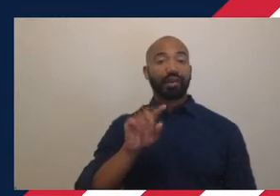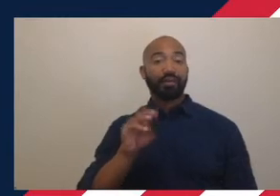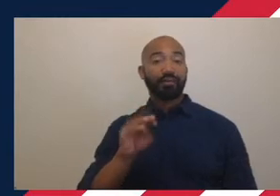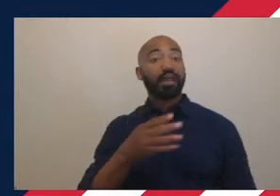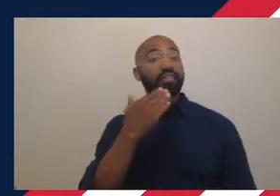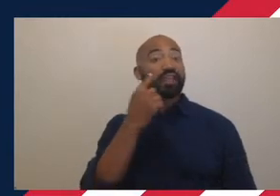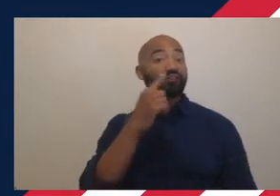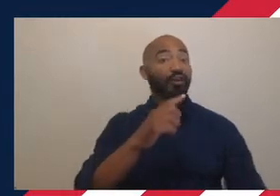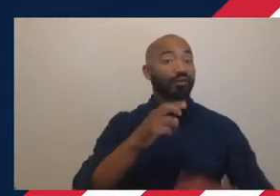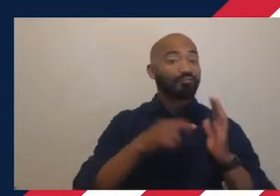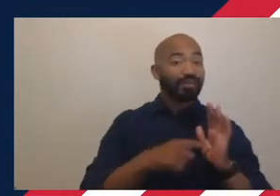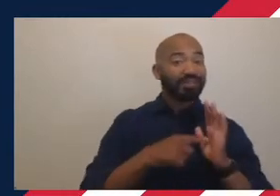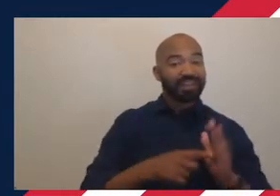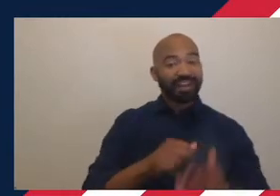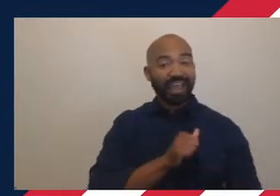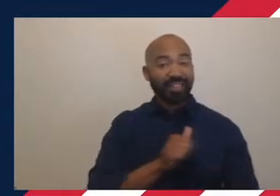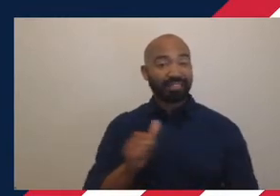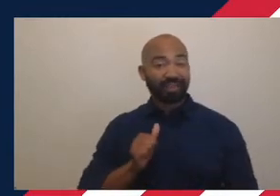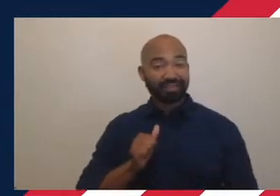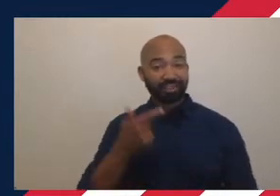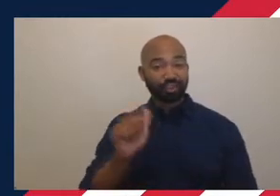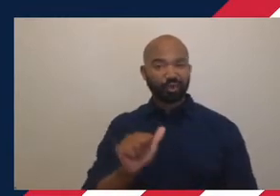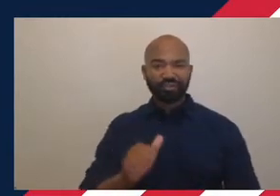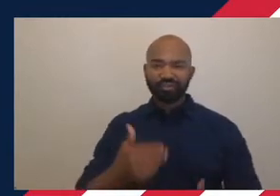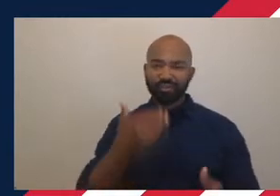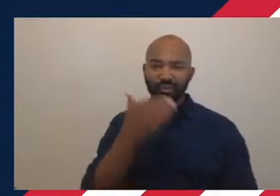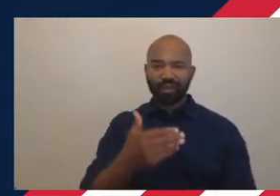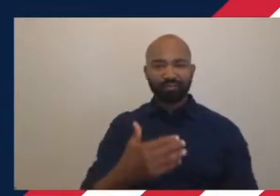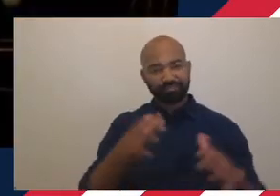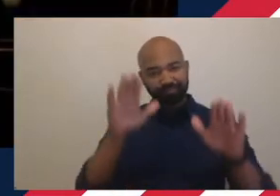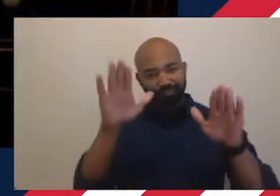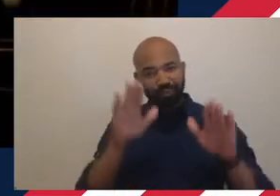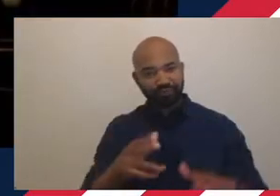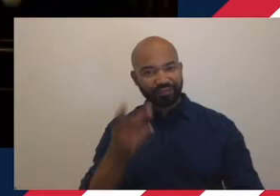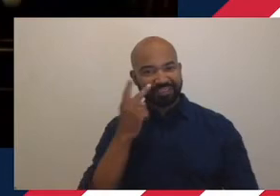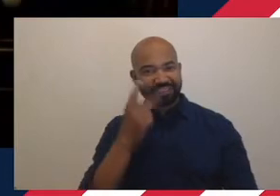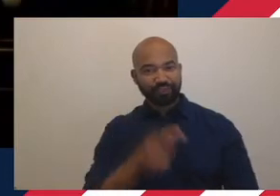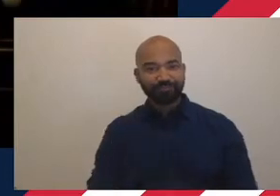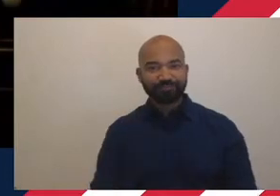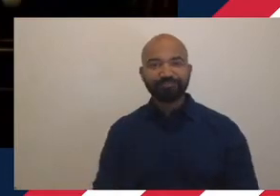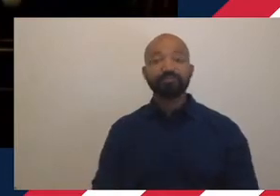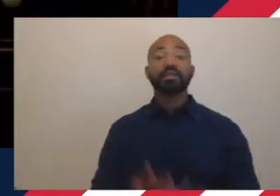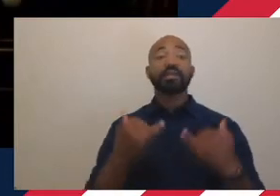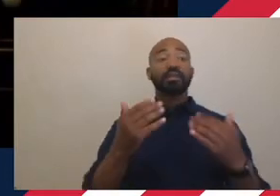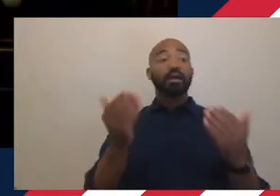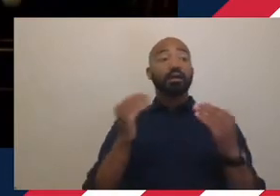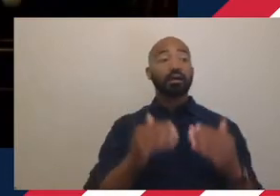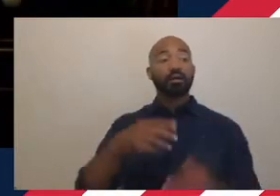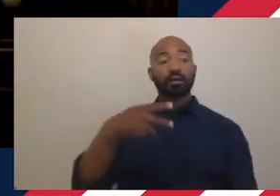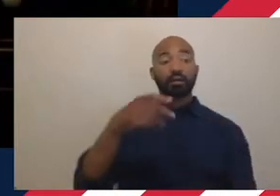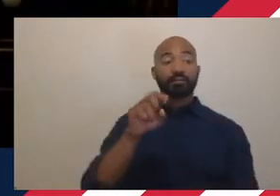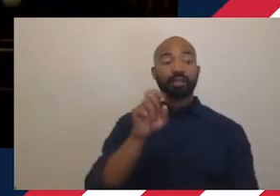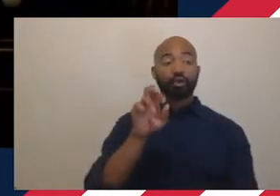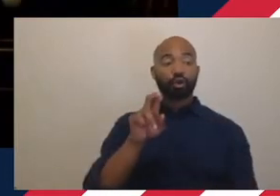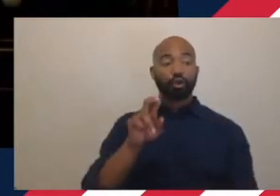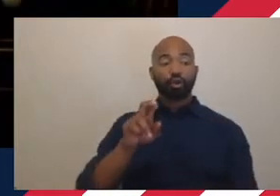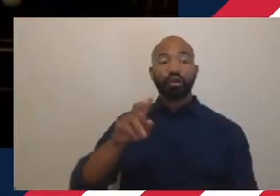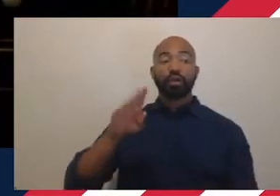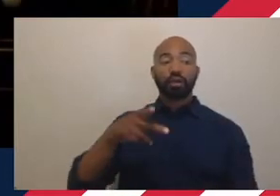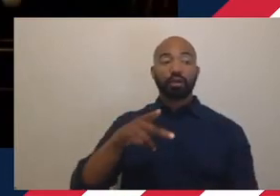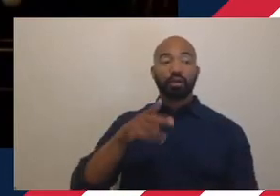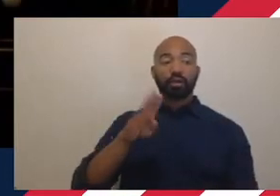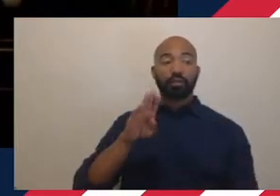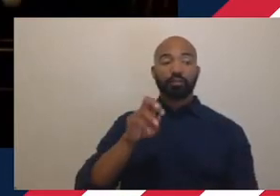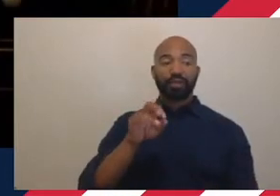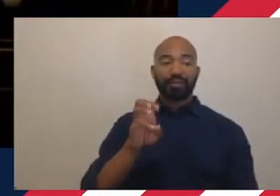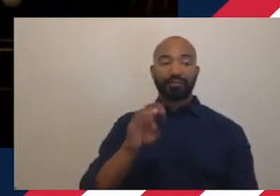a pleasure to see you. Thank you, Mayor. All right, please join me in welcoming Peter Rickman with the Milwaukee